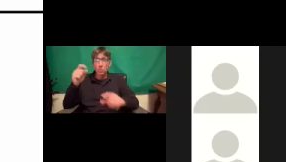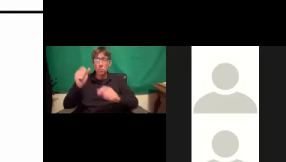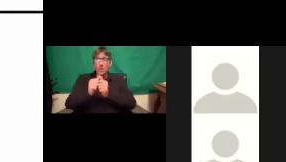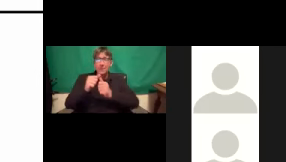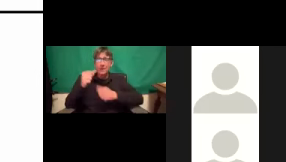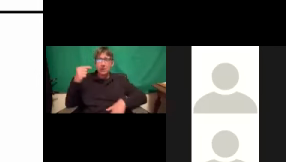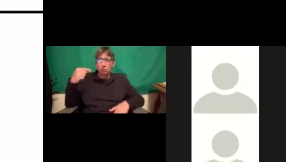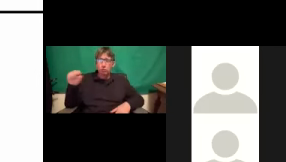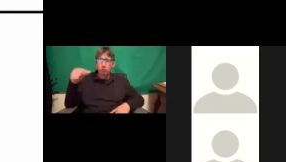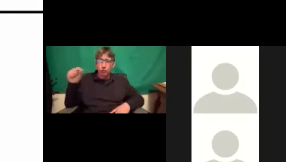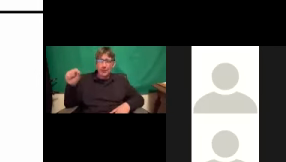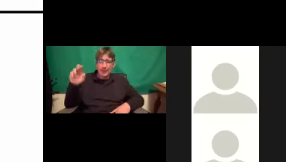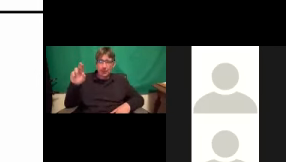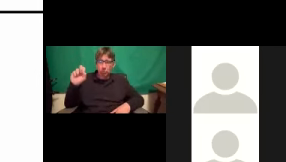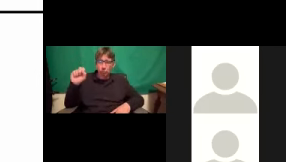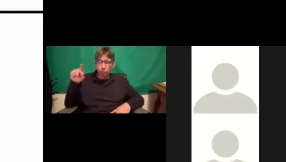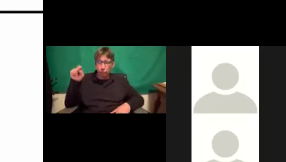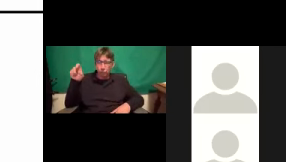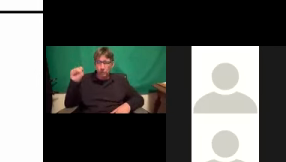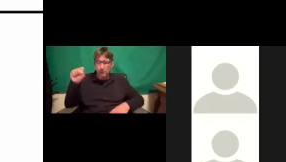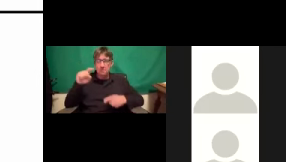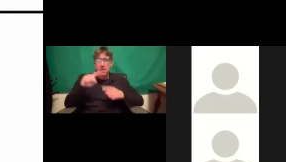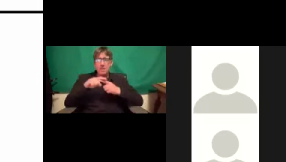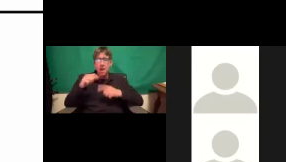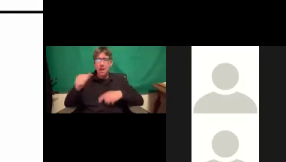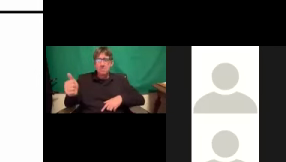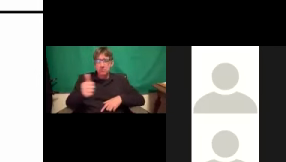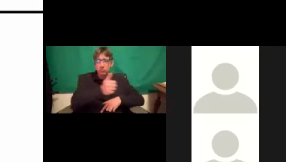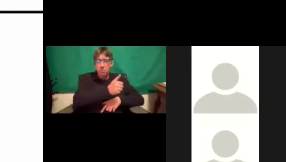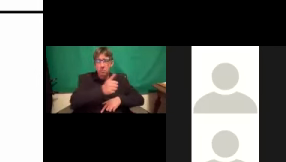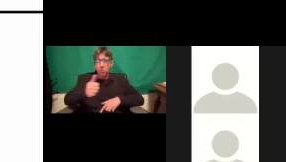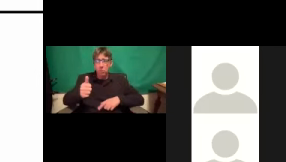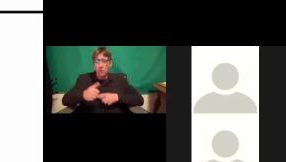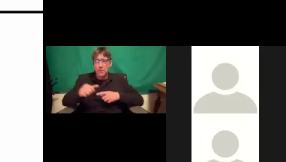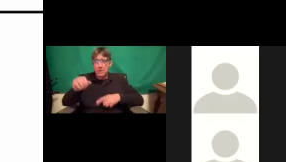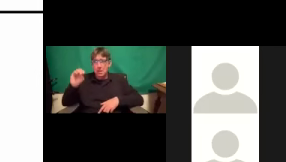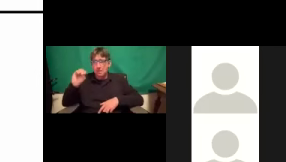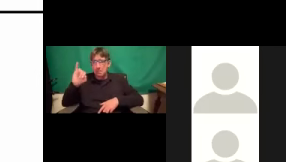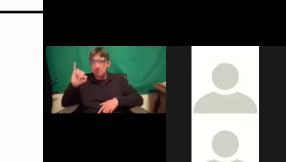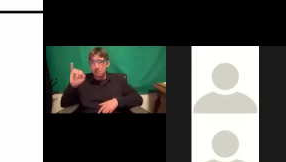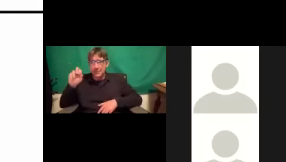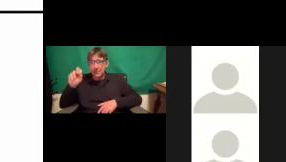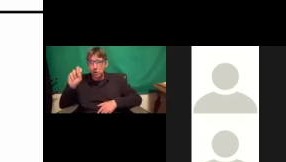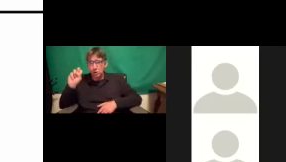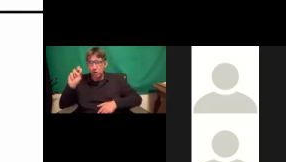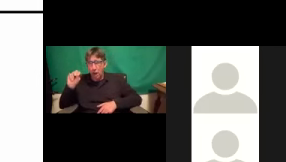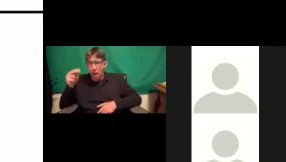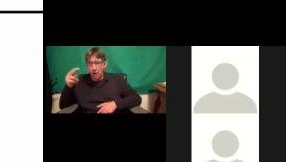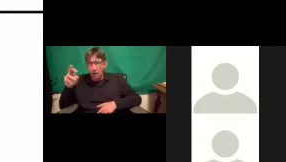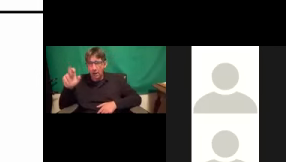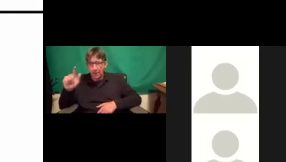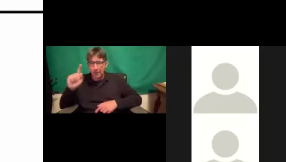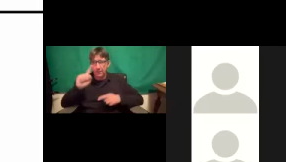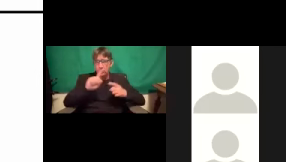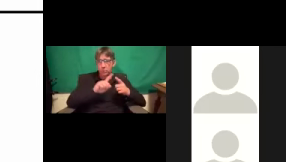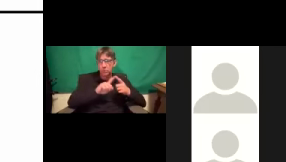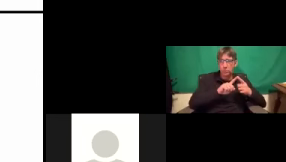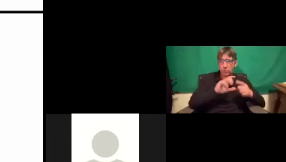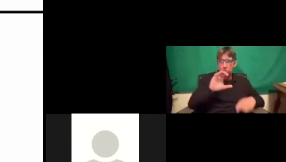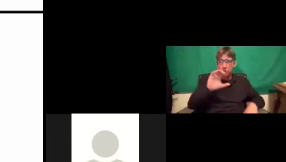Mission Hill to Chelsea. And tonight, I just wanted to express how disheartening it is to hear that